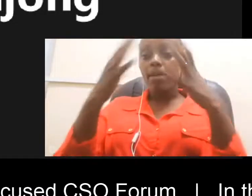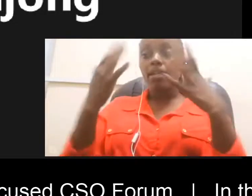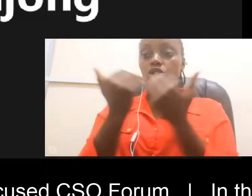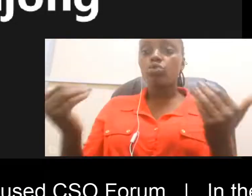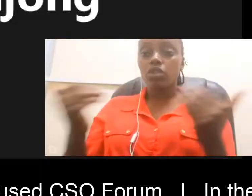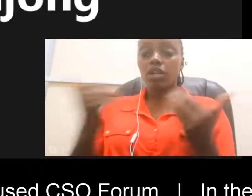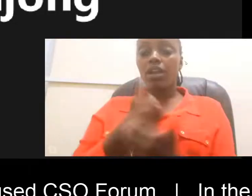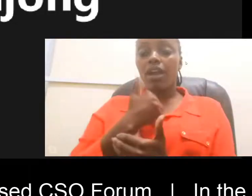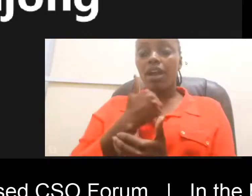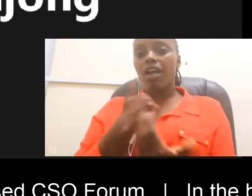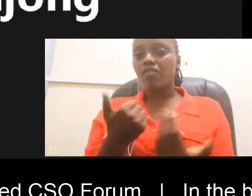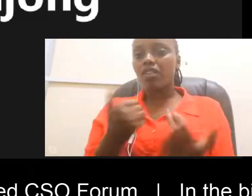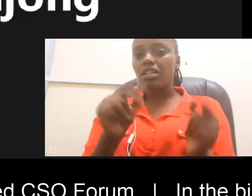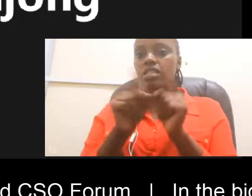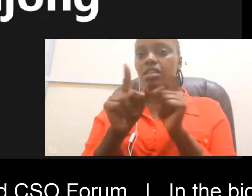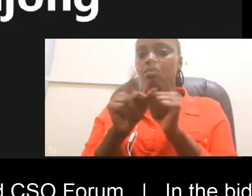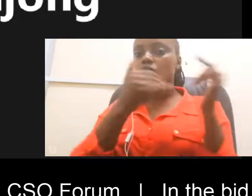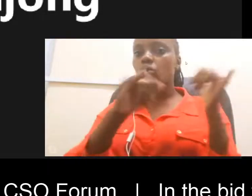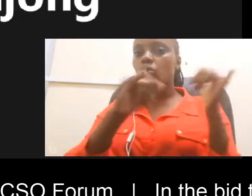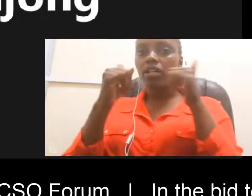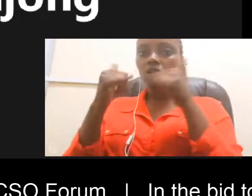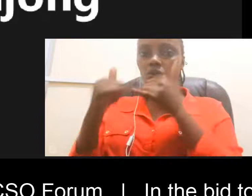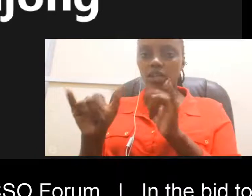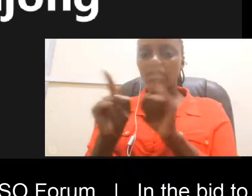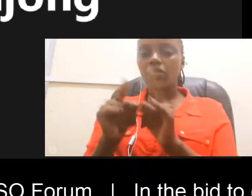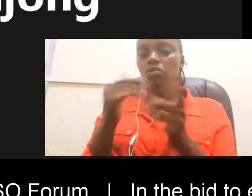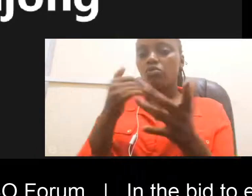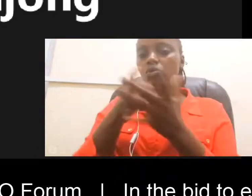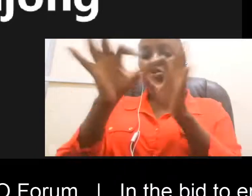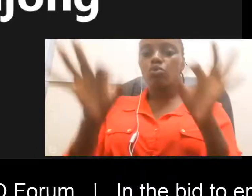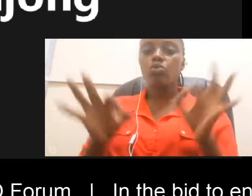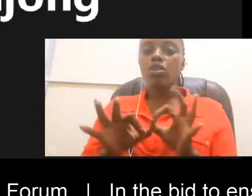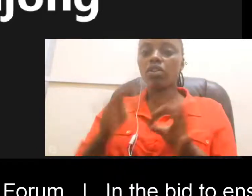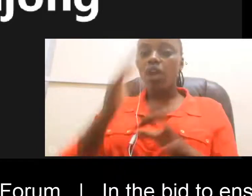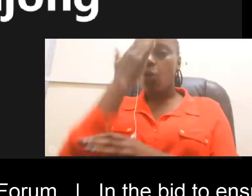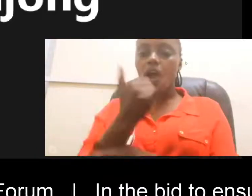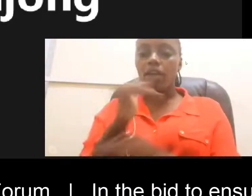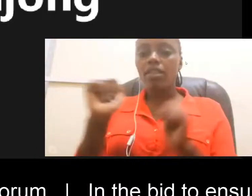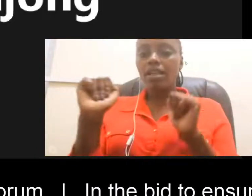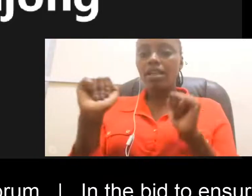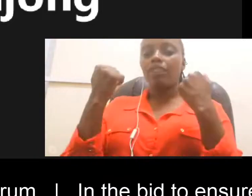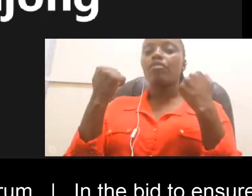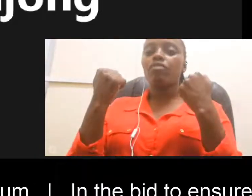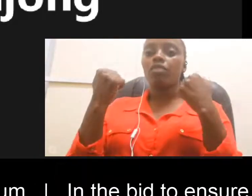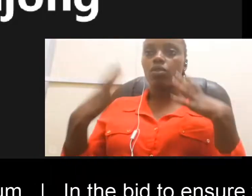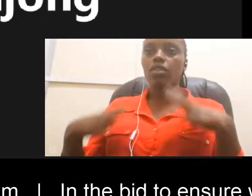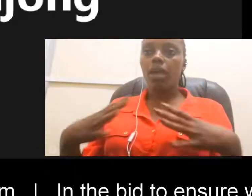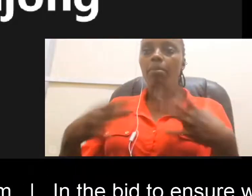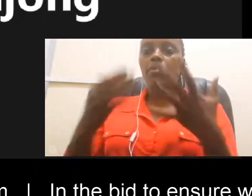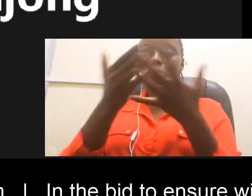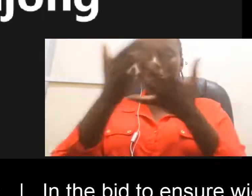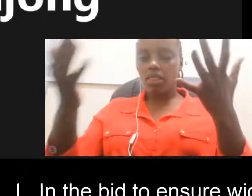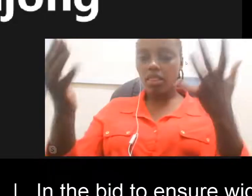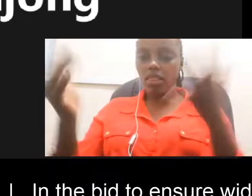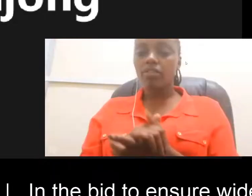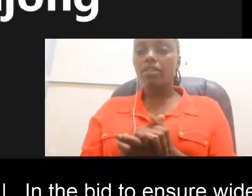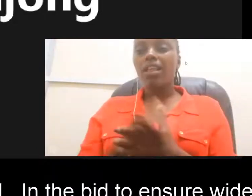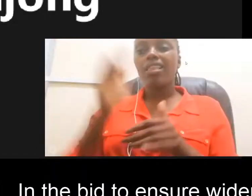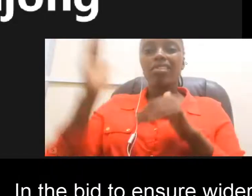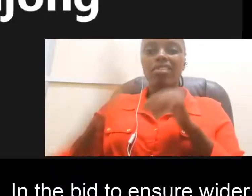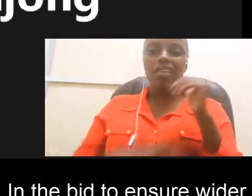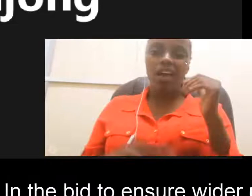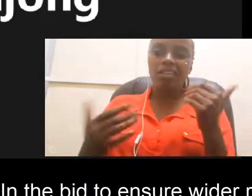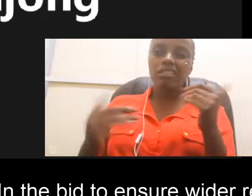are being persuaded to return to their families so that they are in safer human protection than